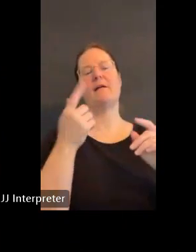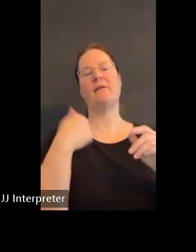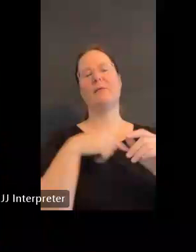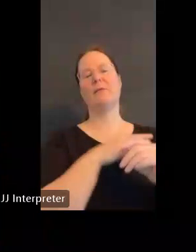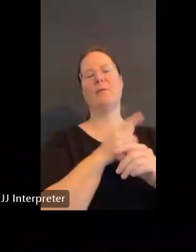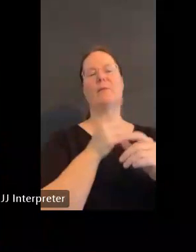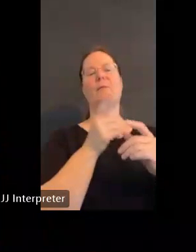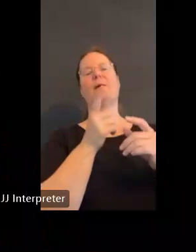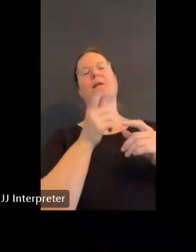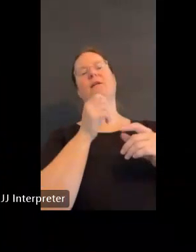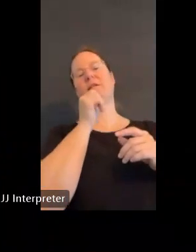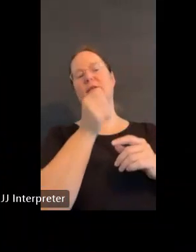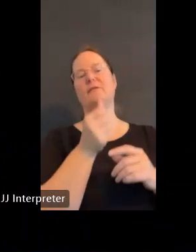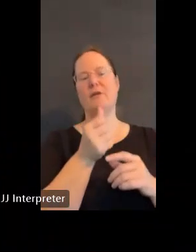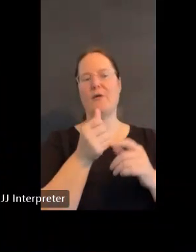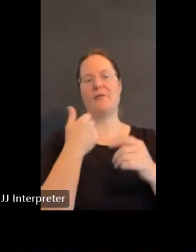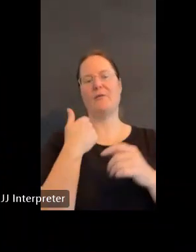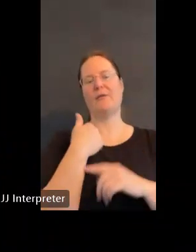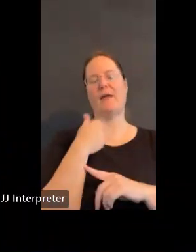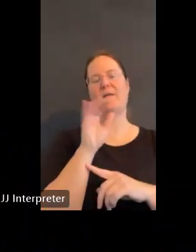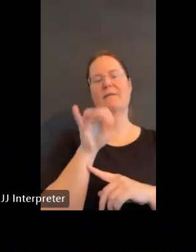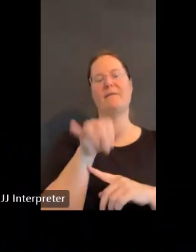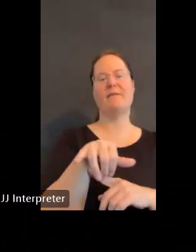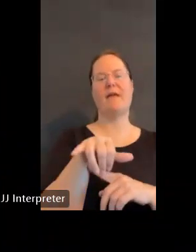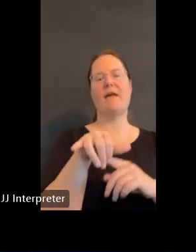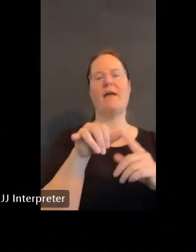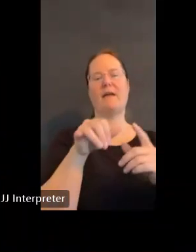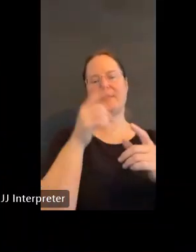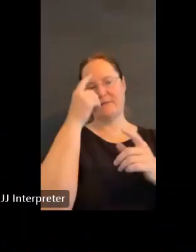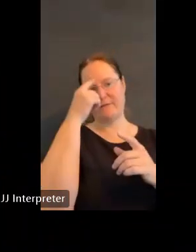advertising as not accepting Section 8.